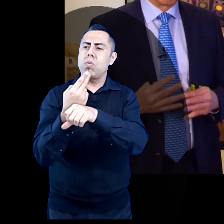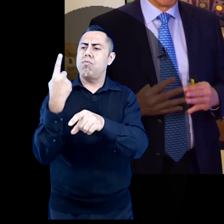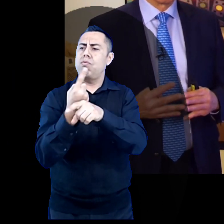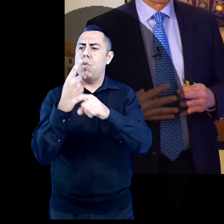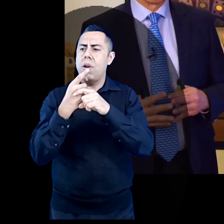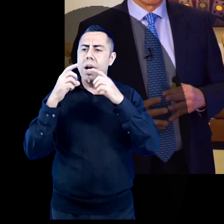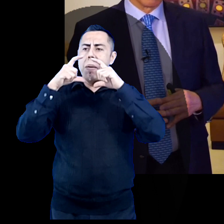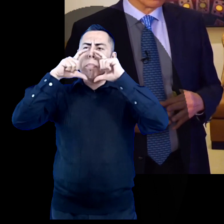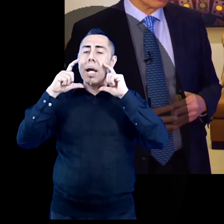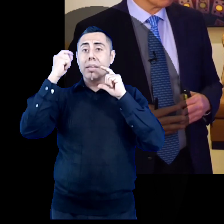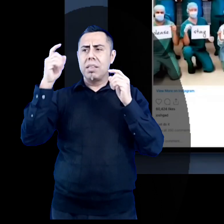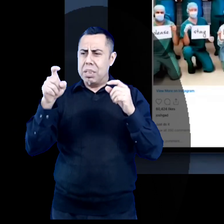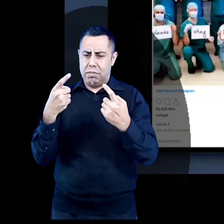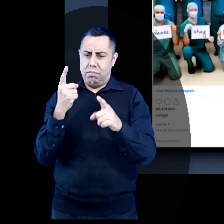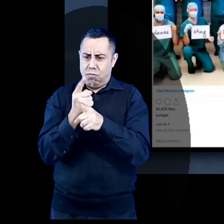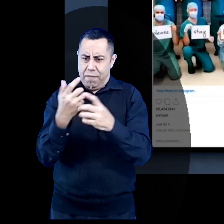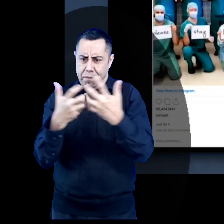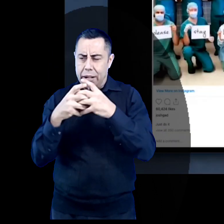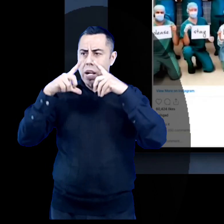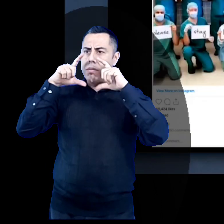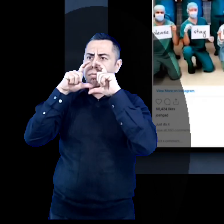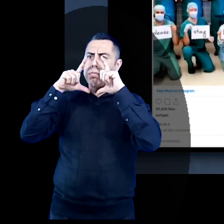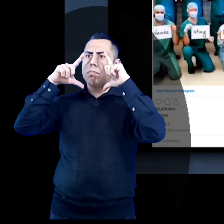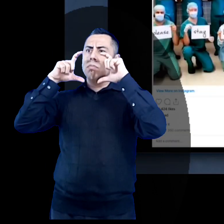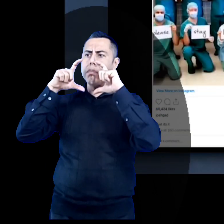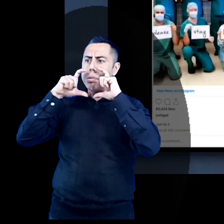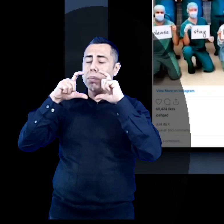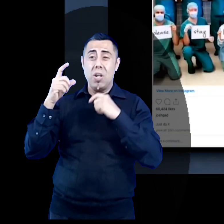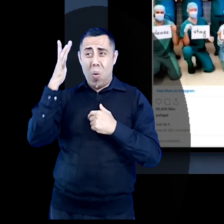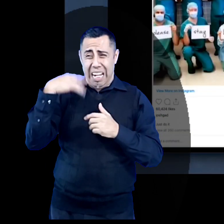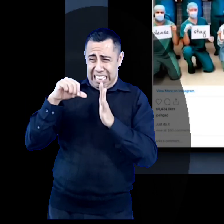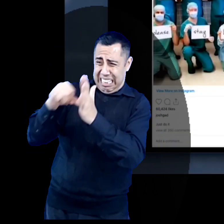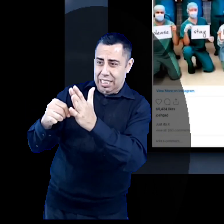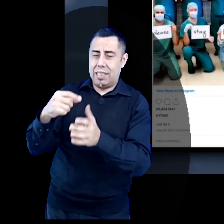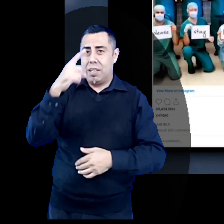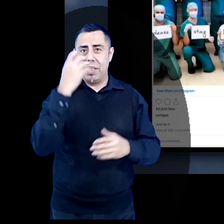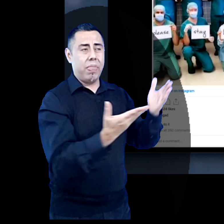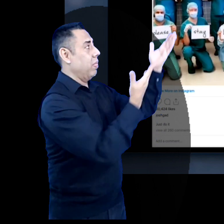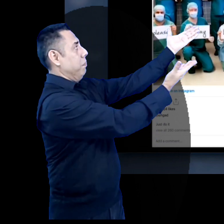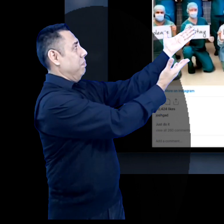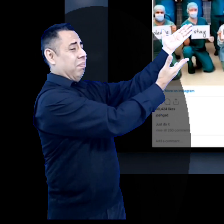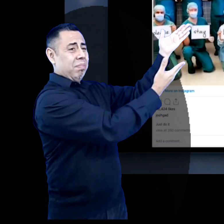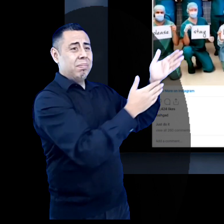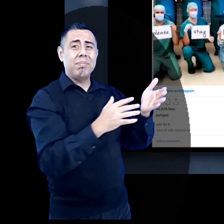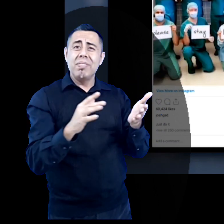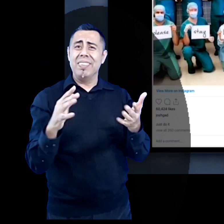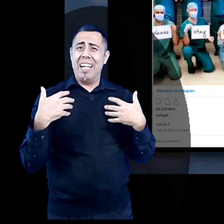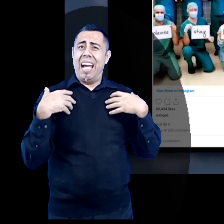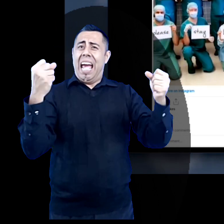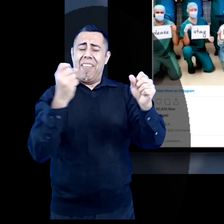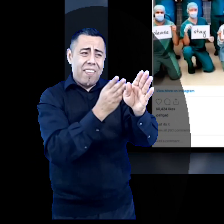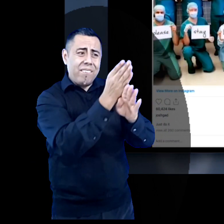fitted mask for medium, small, and large? It's because of the healthcare workers. These are the professionals that are necessary and